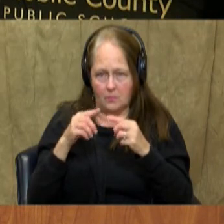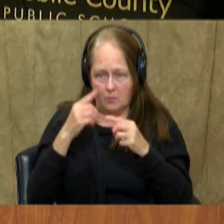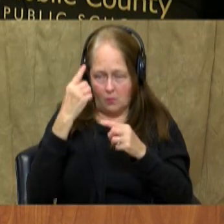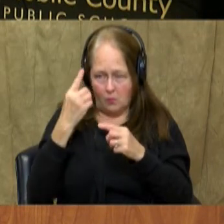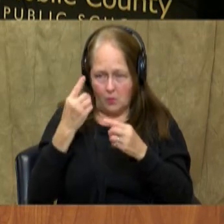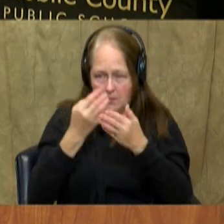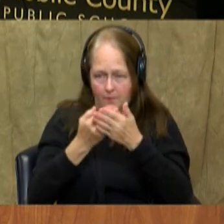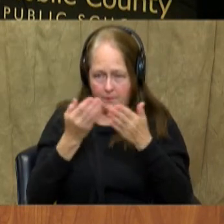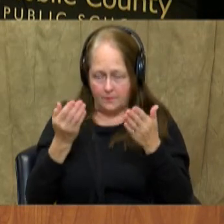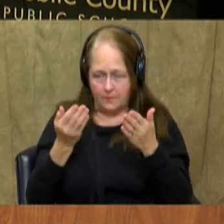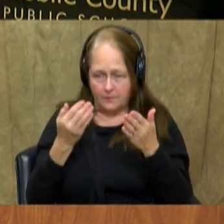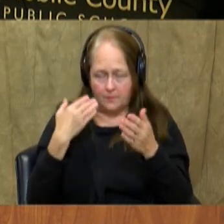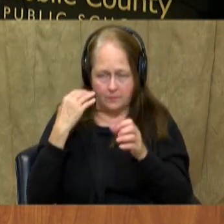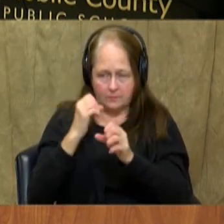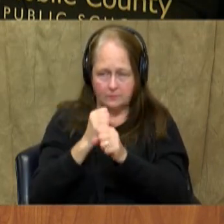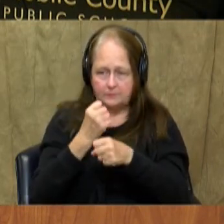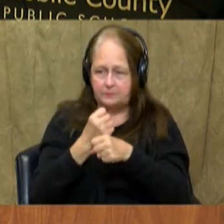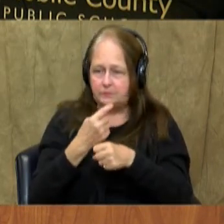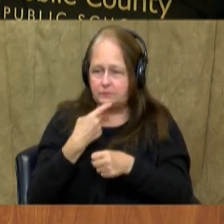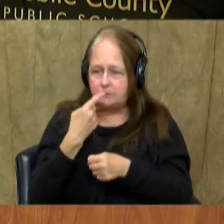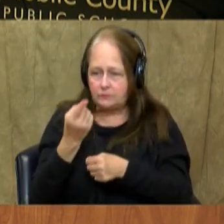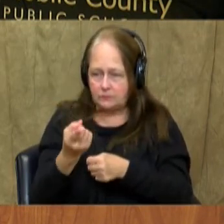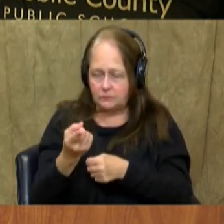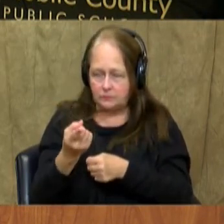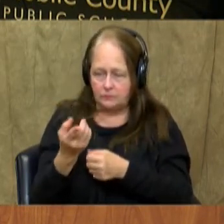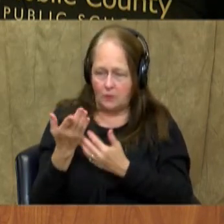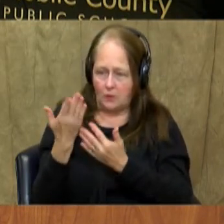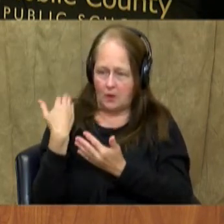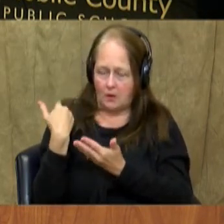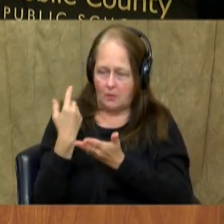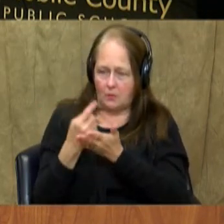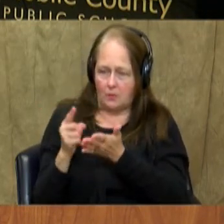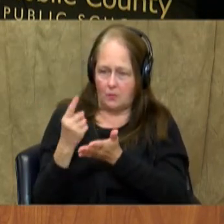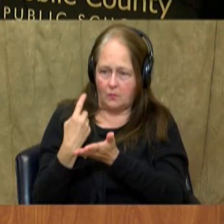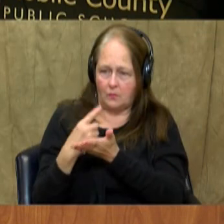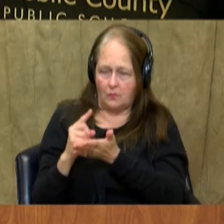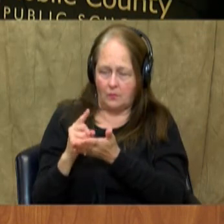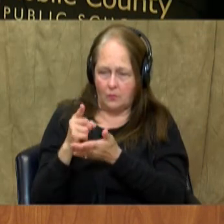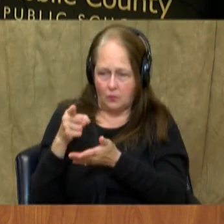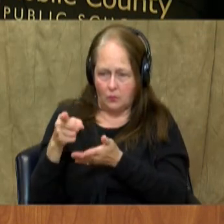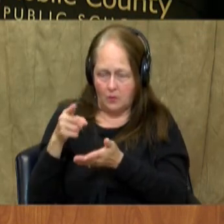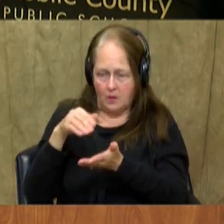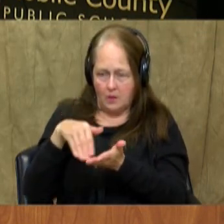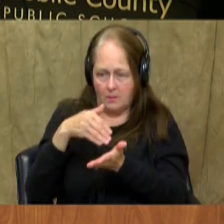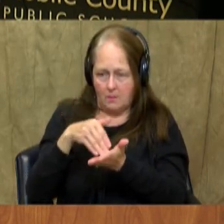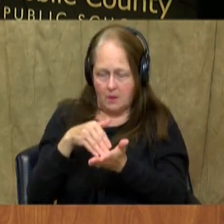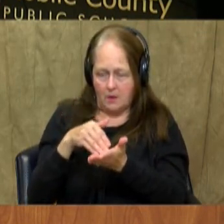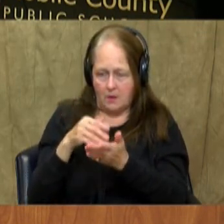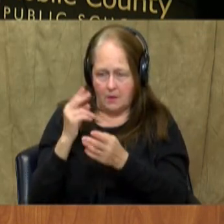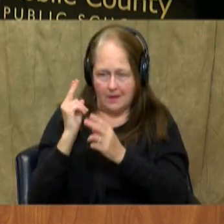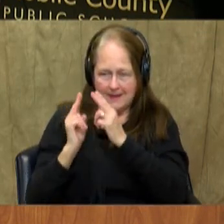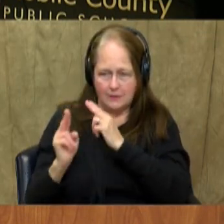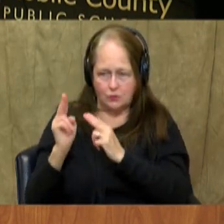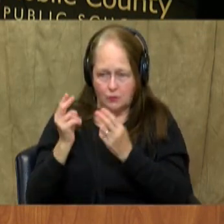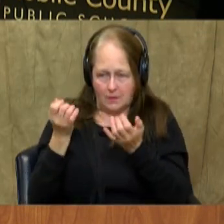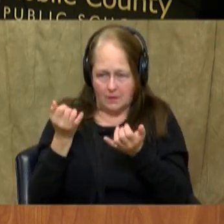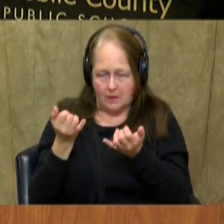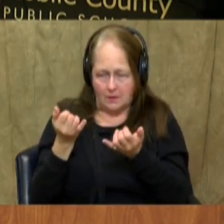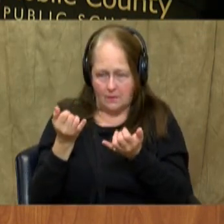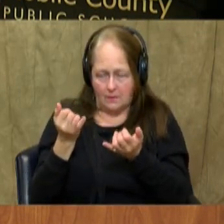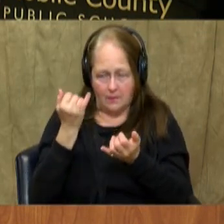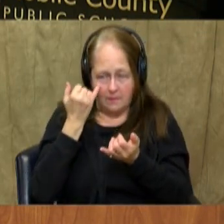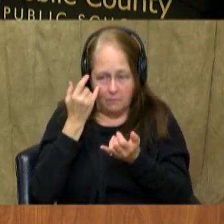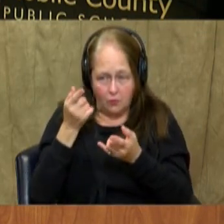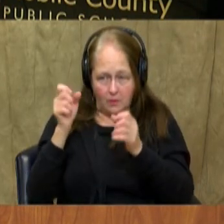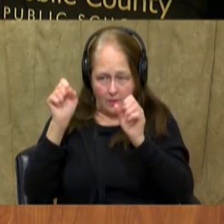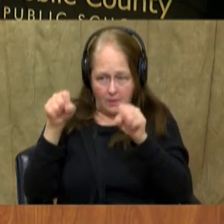One thing that I may have mentioned in weeks past, you are in the middle of history right now. So if you